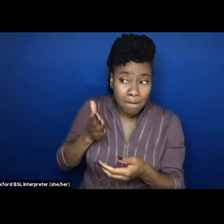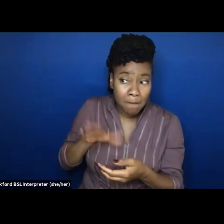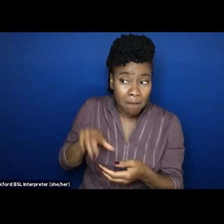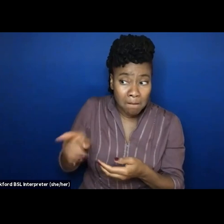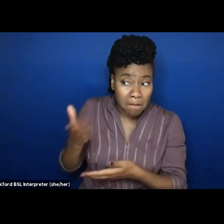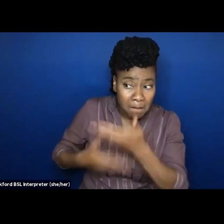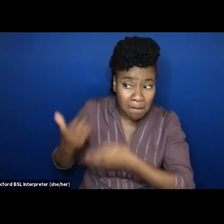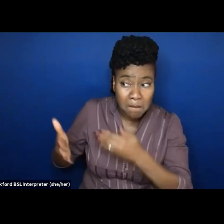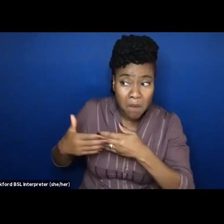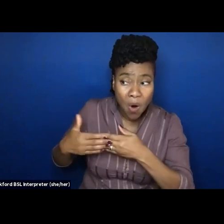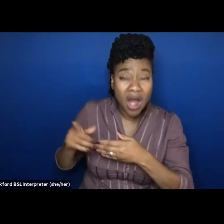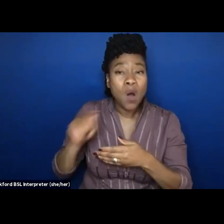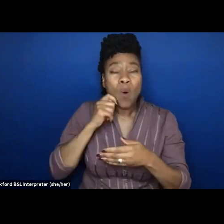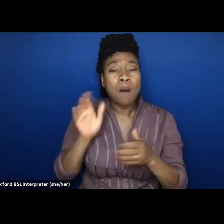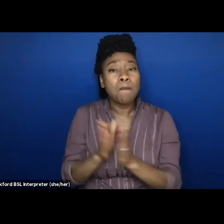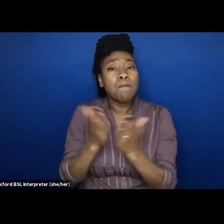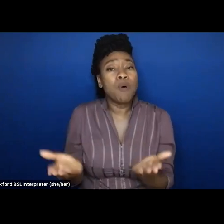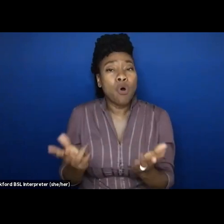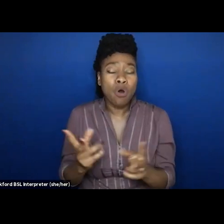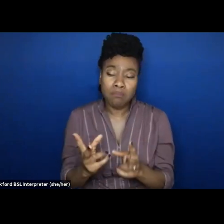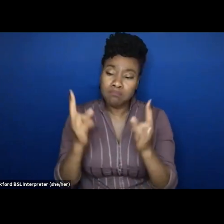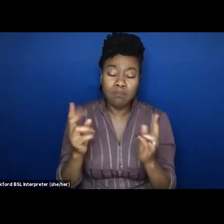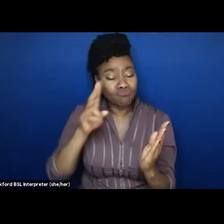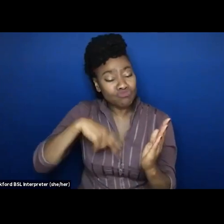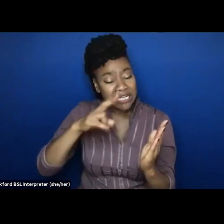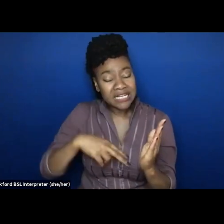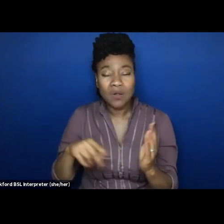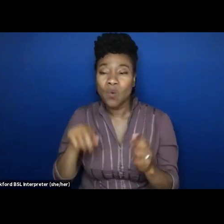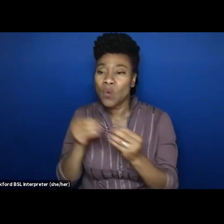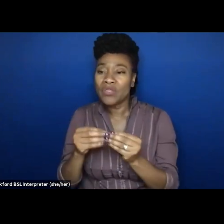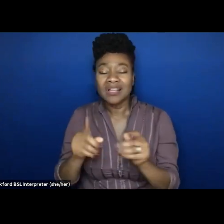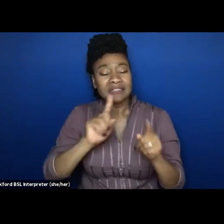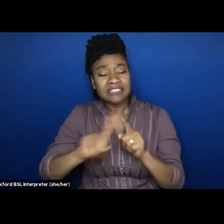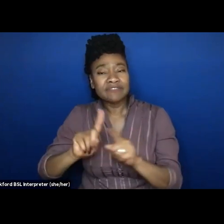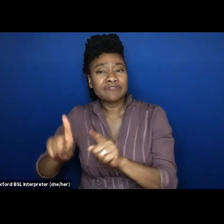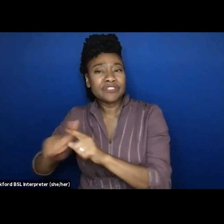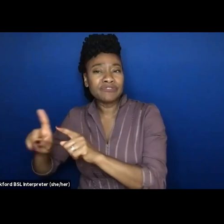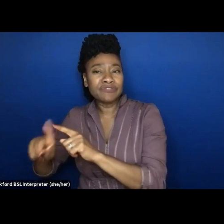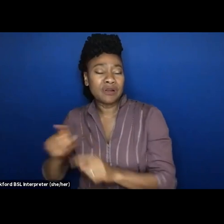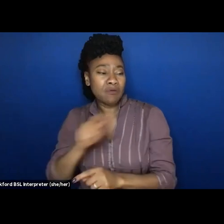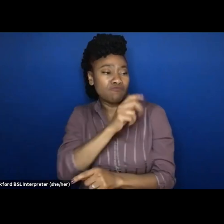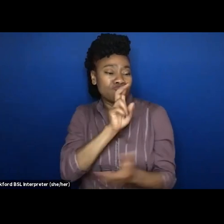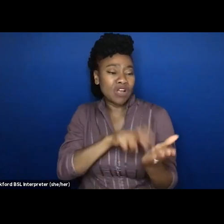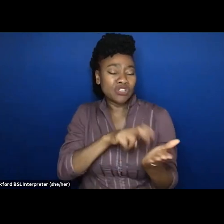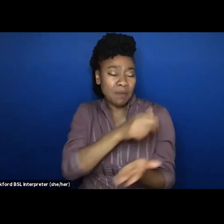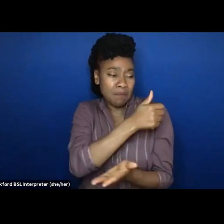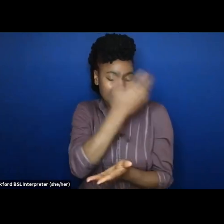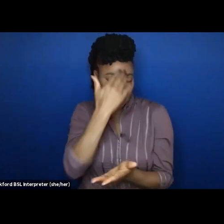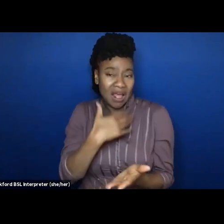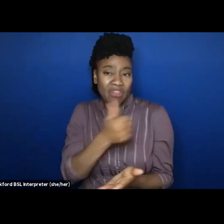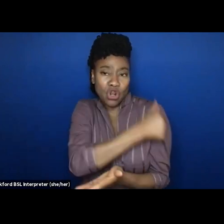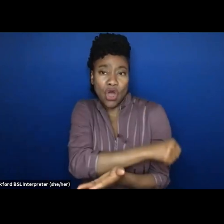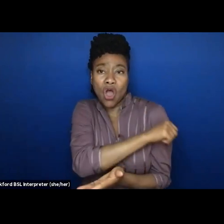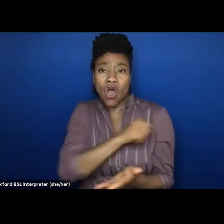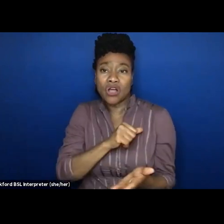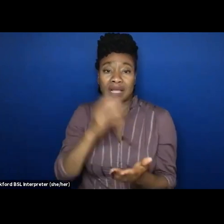in conversation with Darcy fellow Simon Arday, registered mental health nurse, mental health network manager at King's College